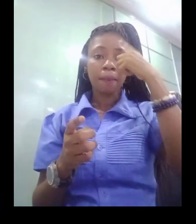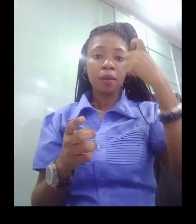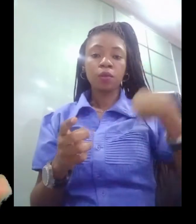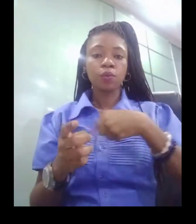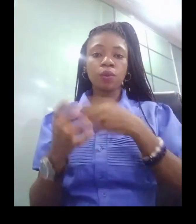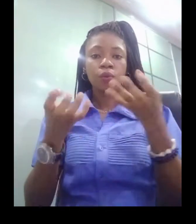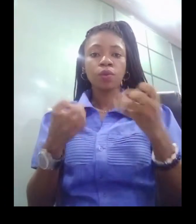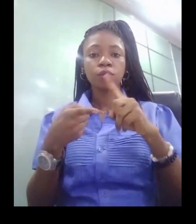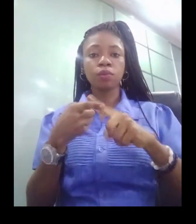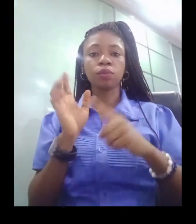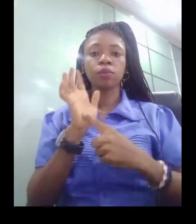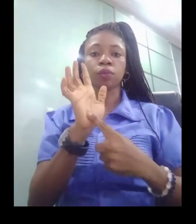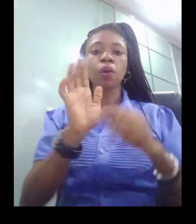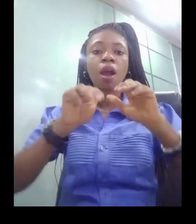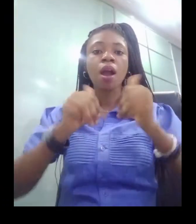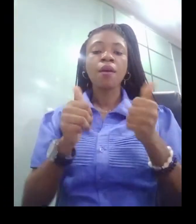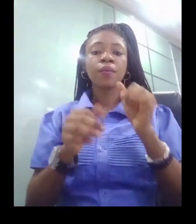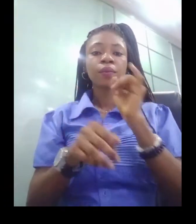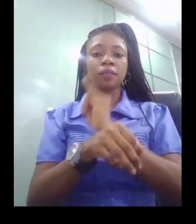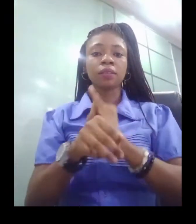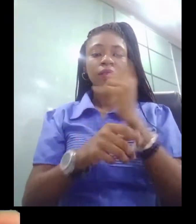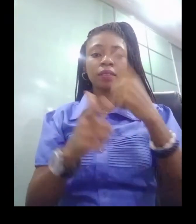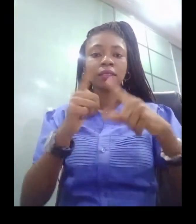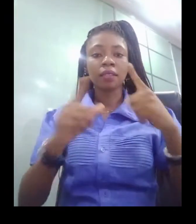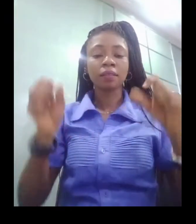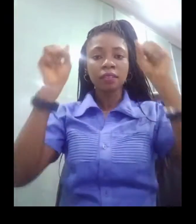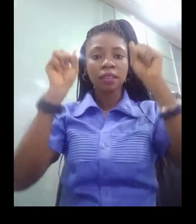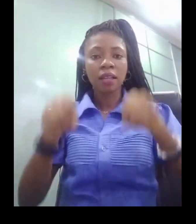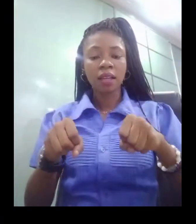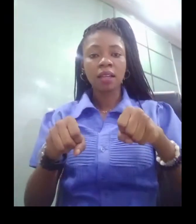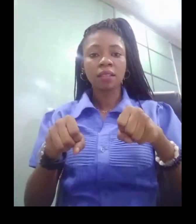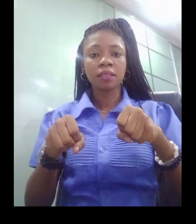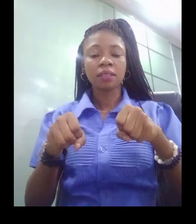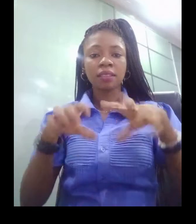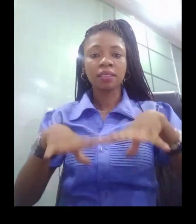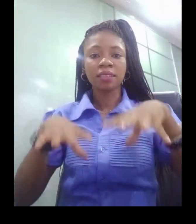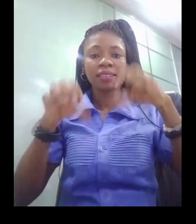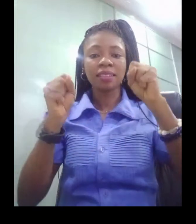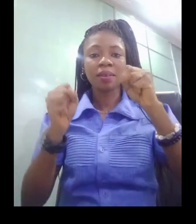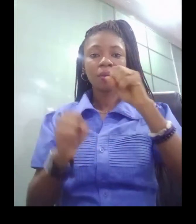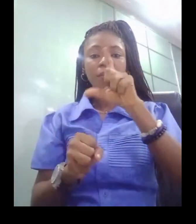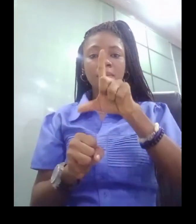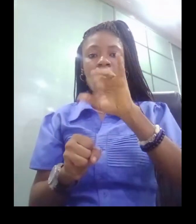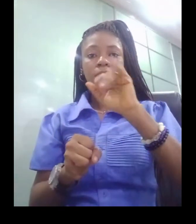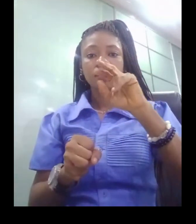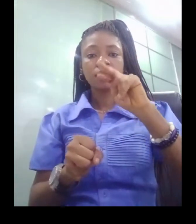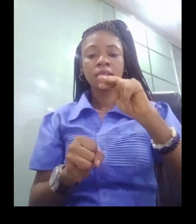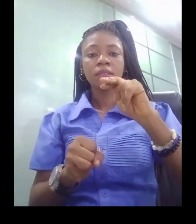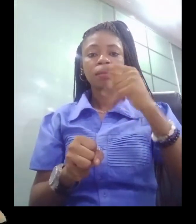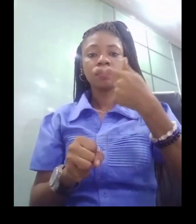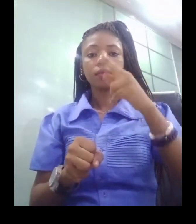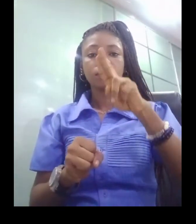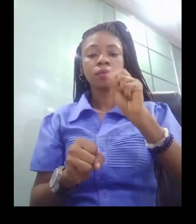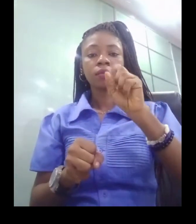show how an Indigenous sign language can undertake linguistic analysis. It's just